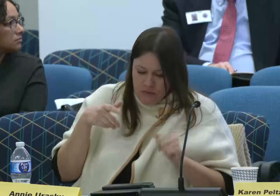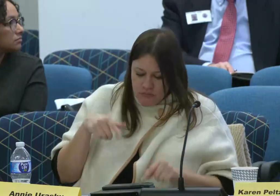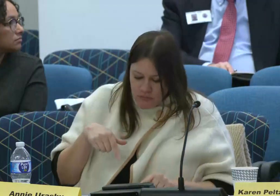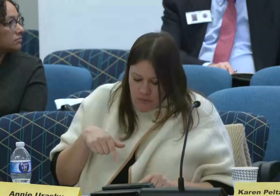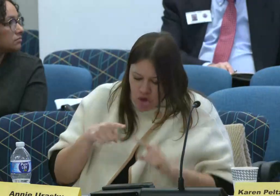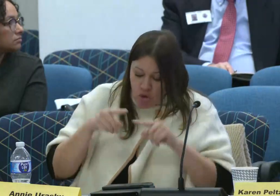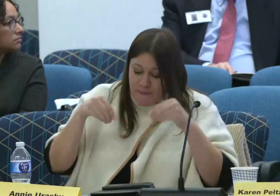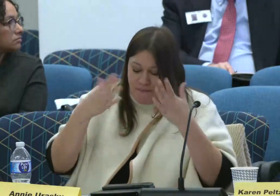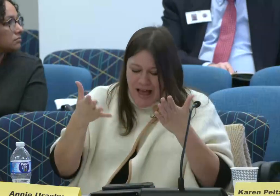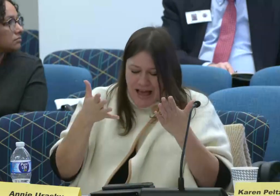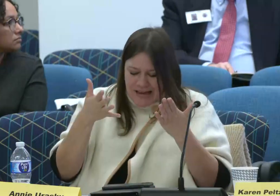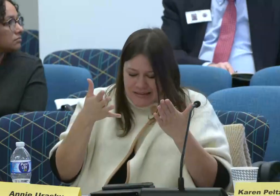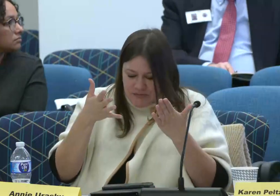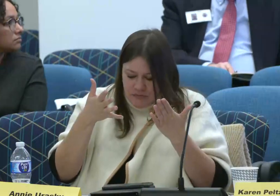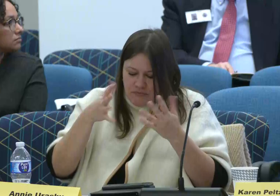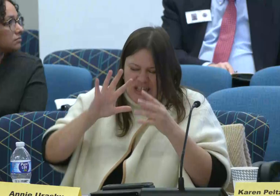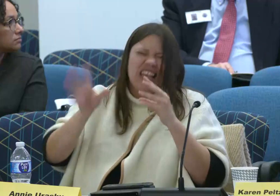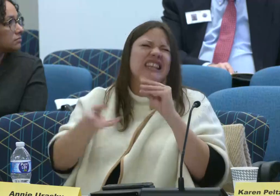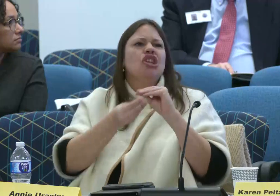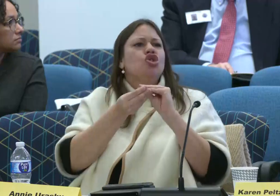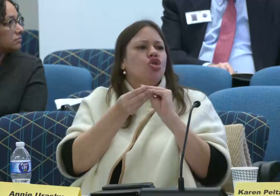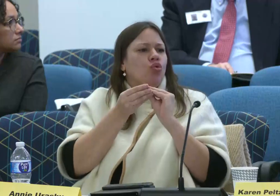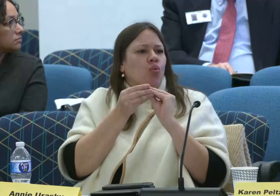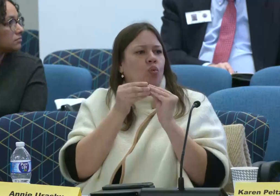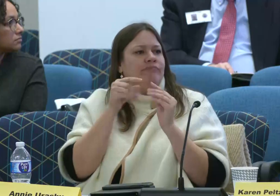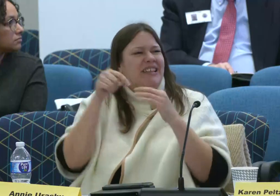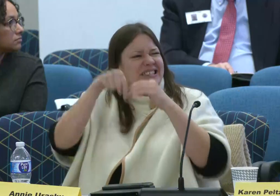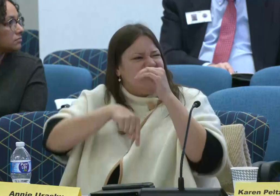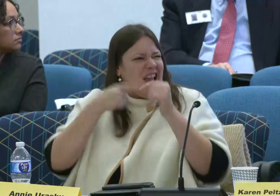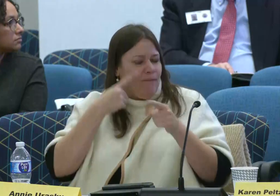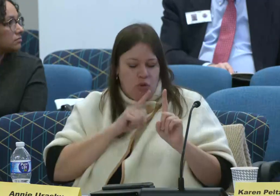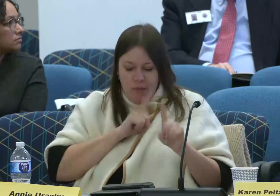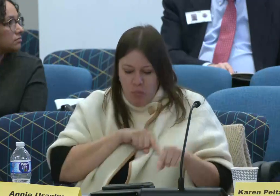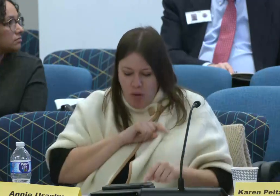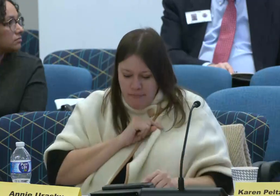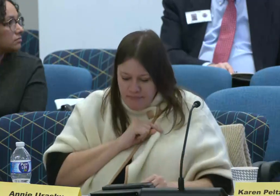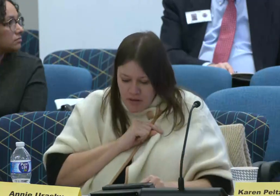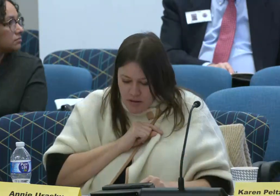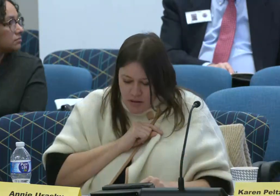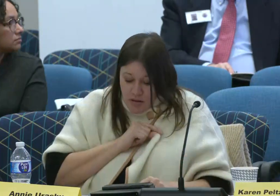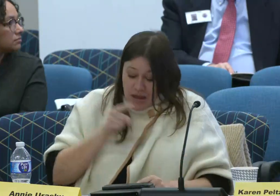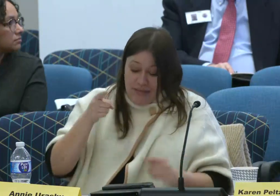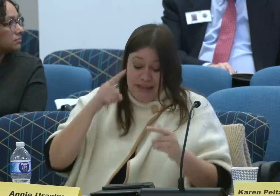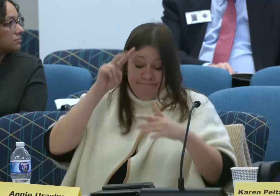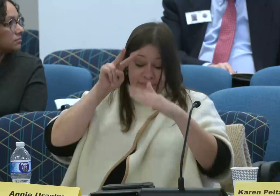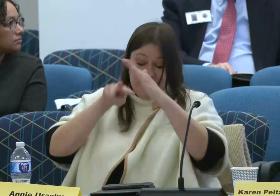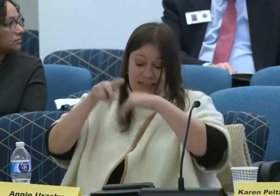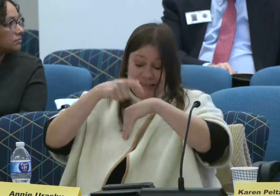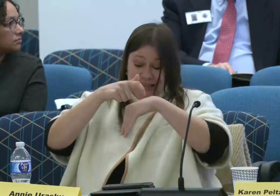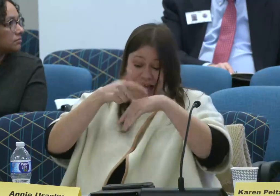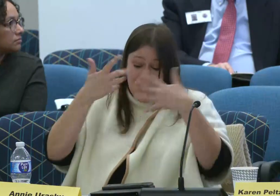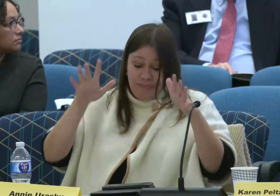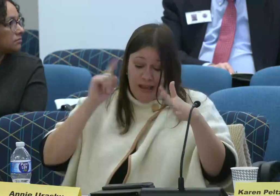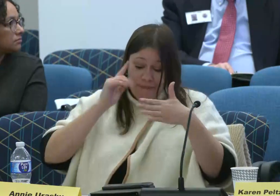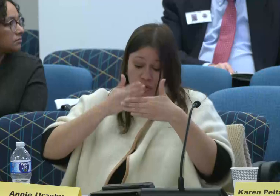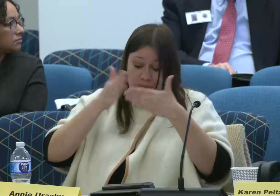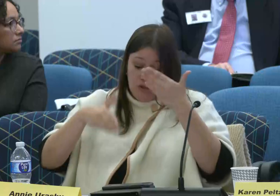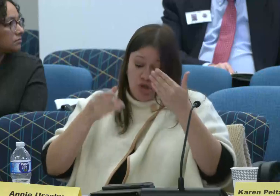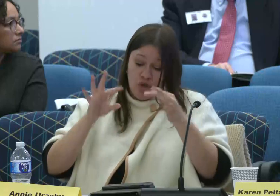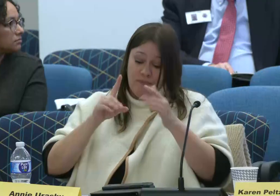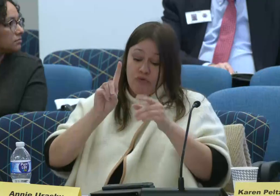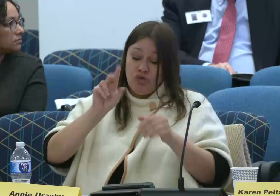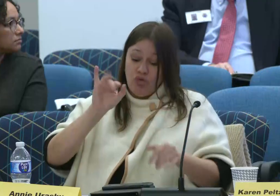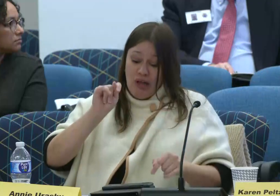heard from yet. We want them to provide additional in-depth information for our report. In